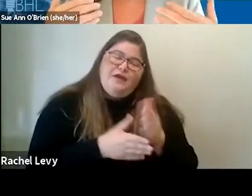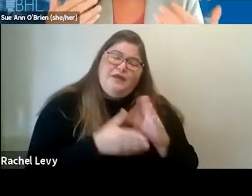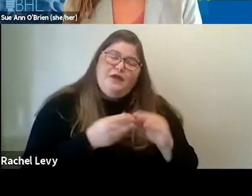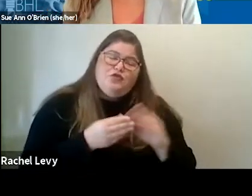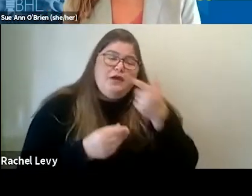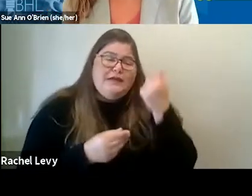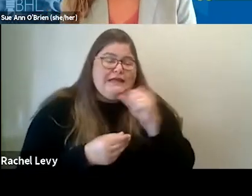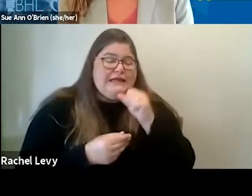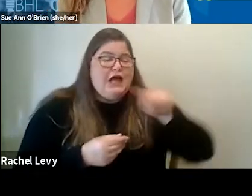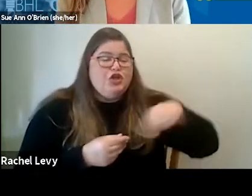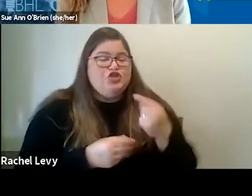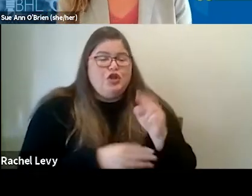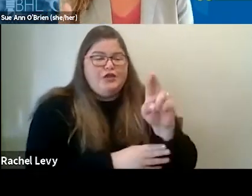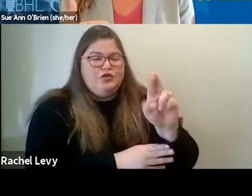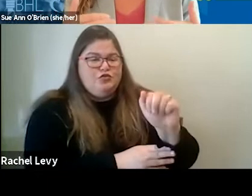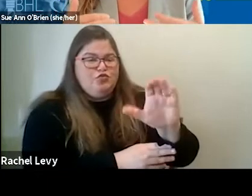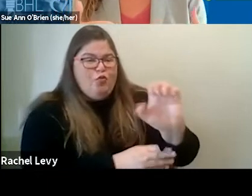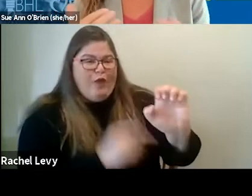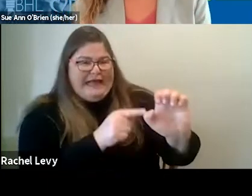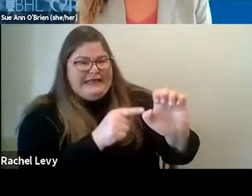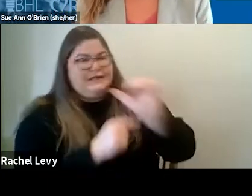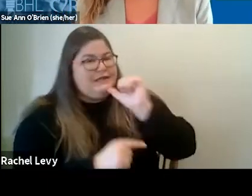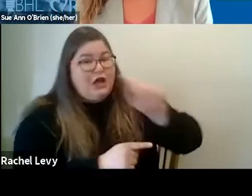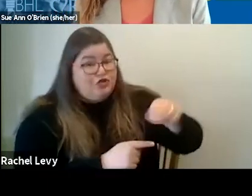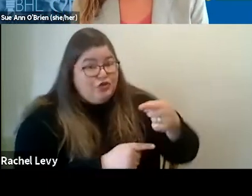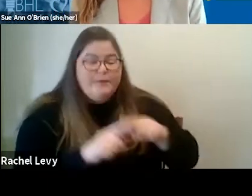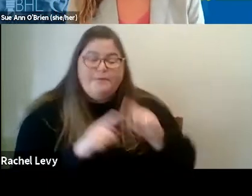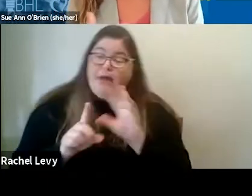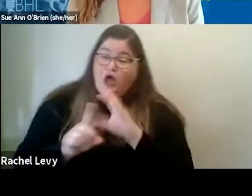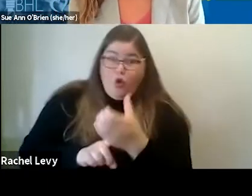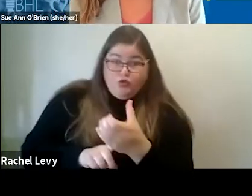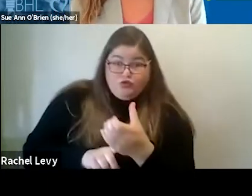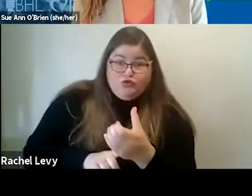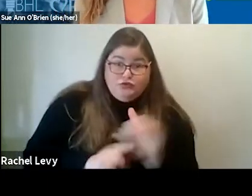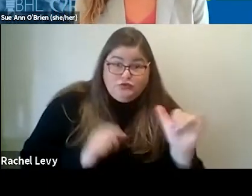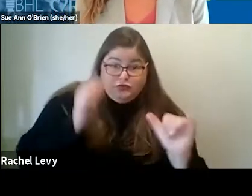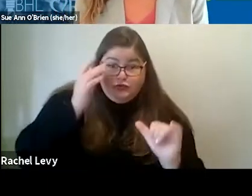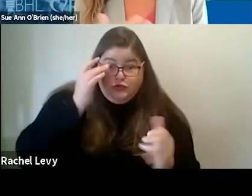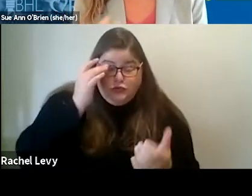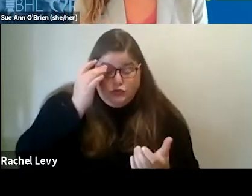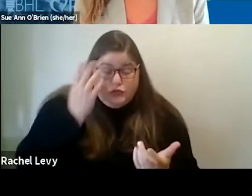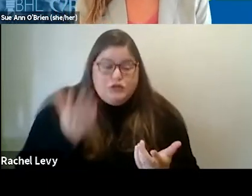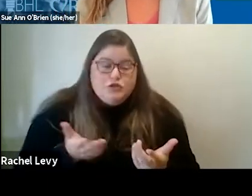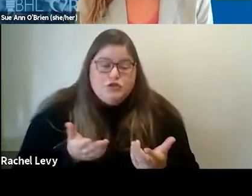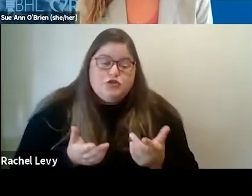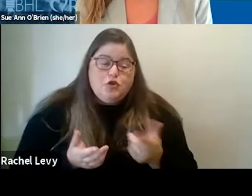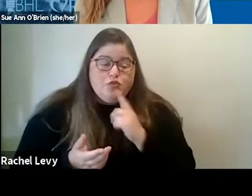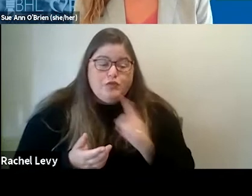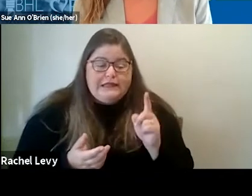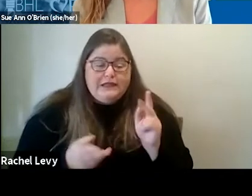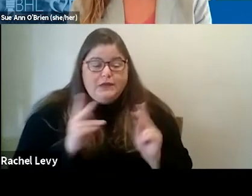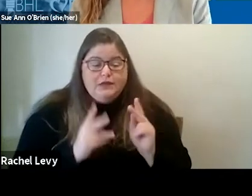an issue of race, it's an issue of culture. And I think what's needed here is more of an emphasis